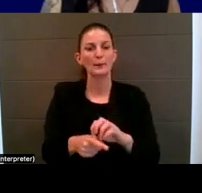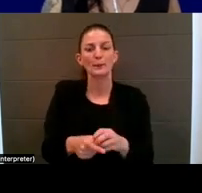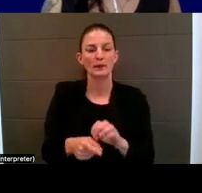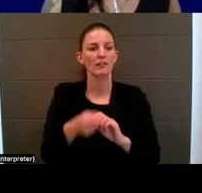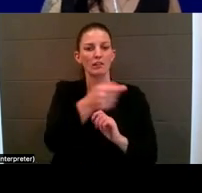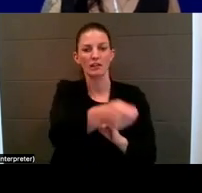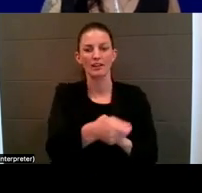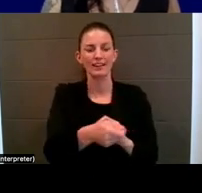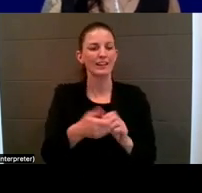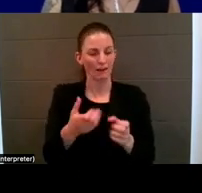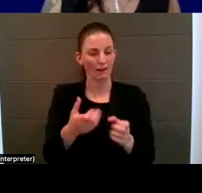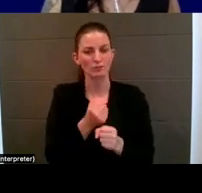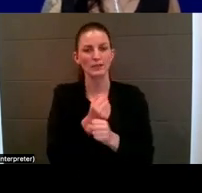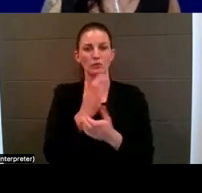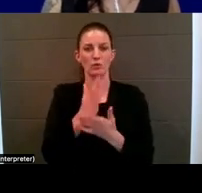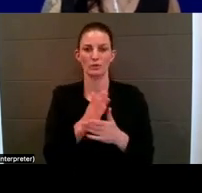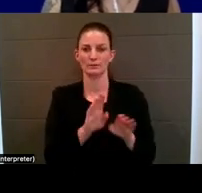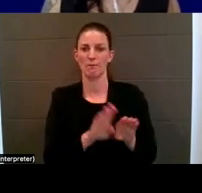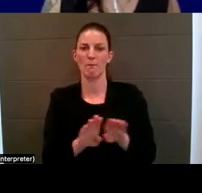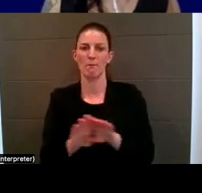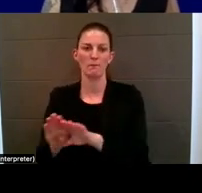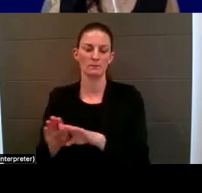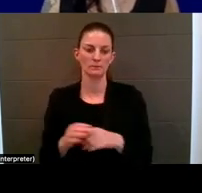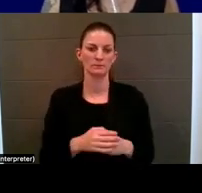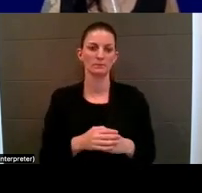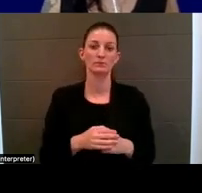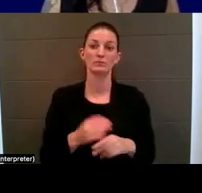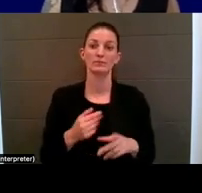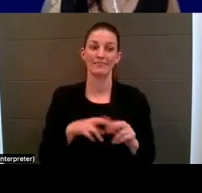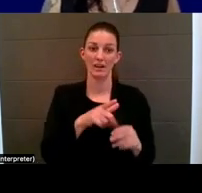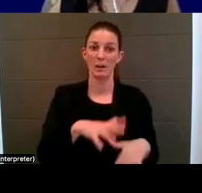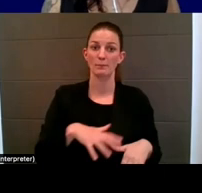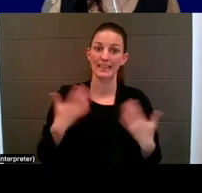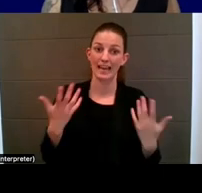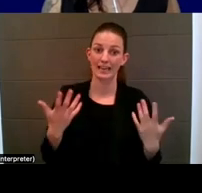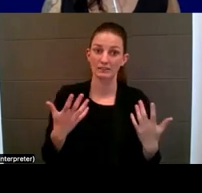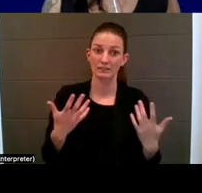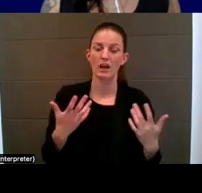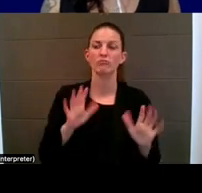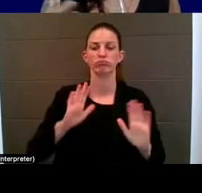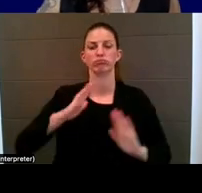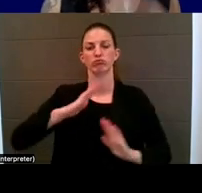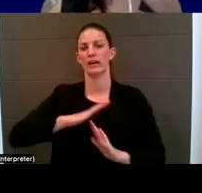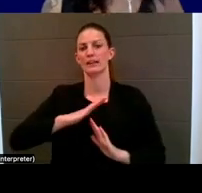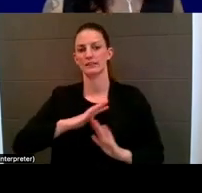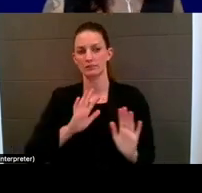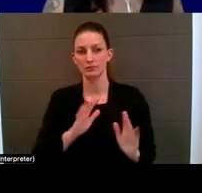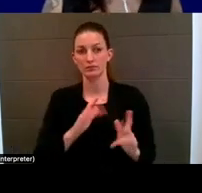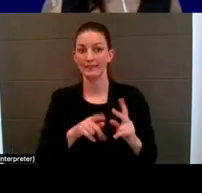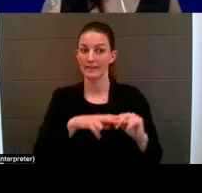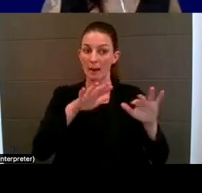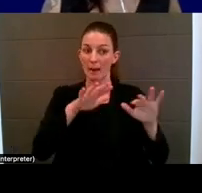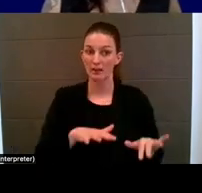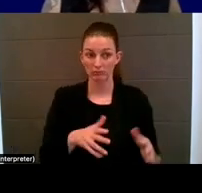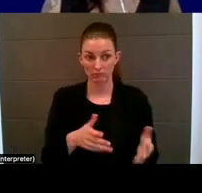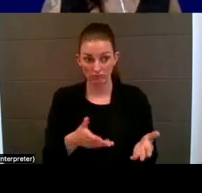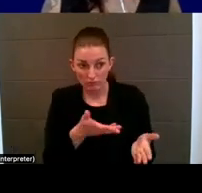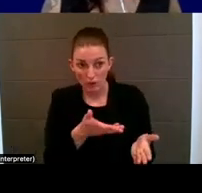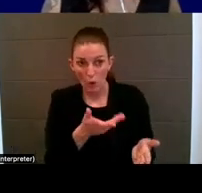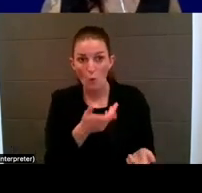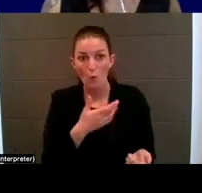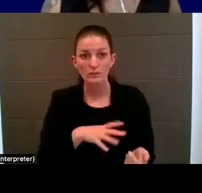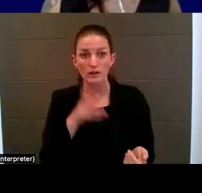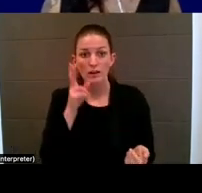mealtime. If she becomes upset, take a break and only offer food again if she calms down. This ties in with that philosophy